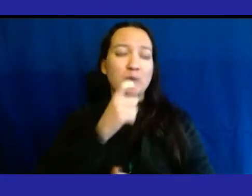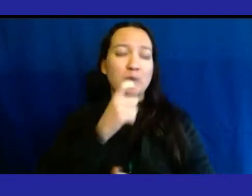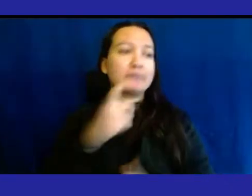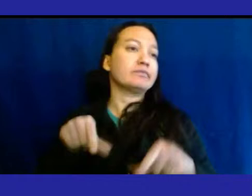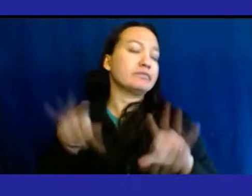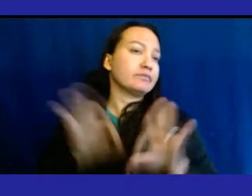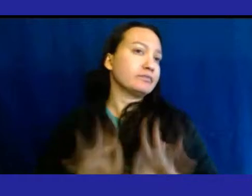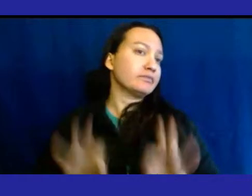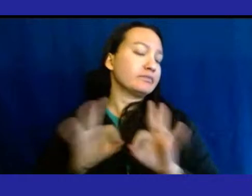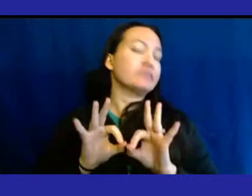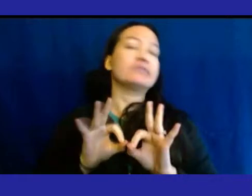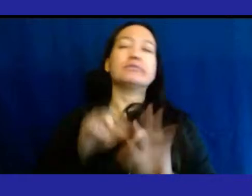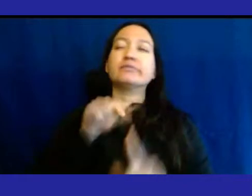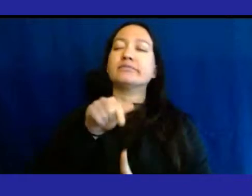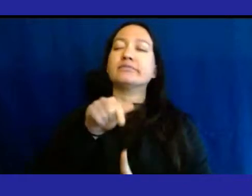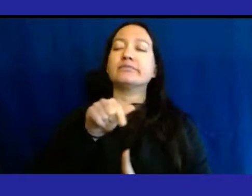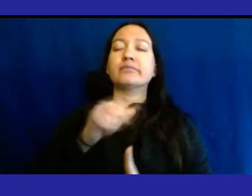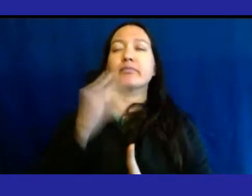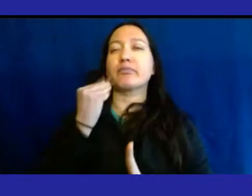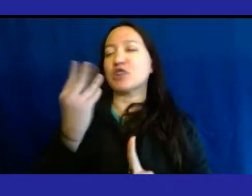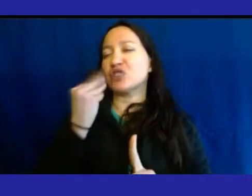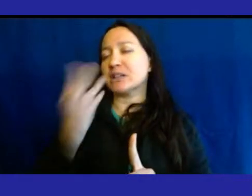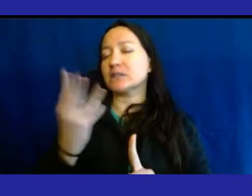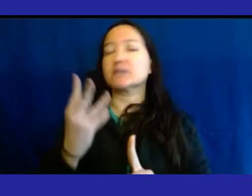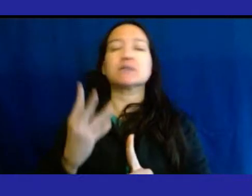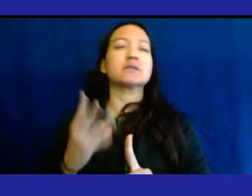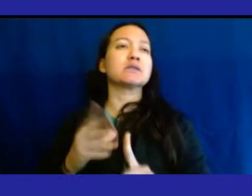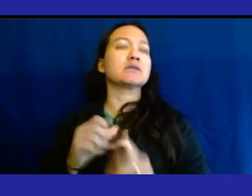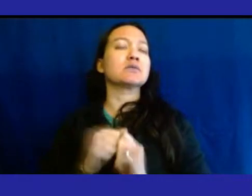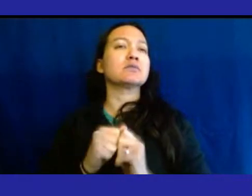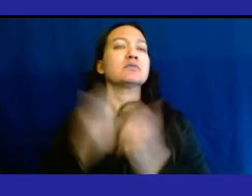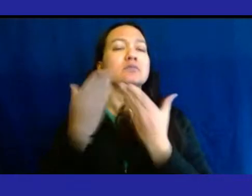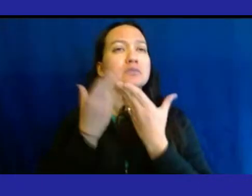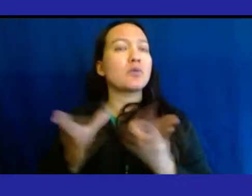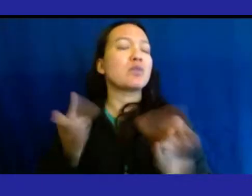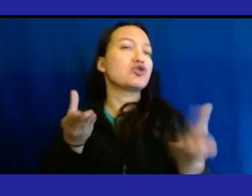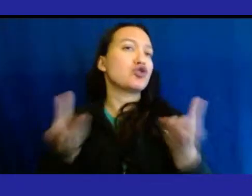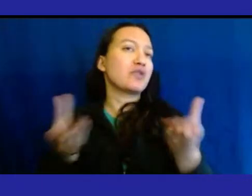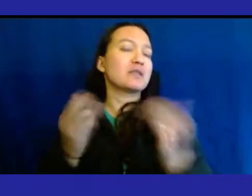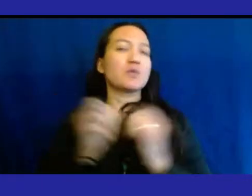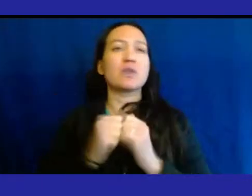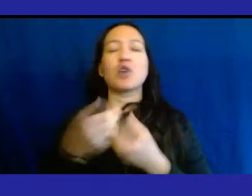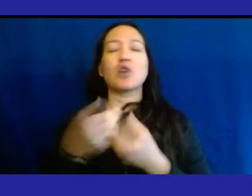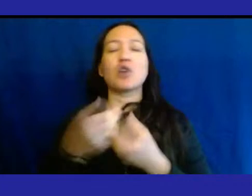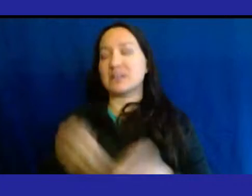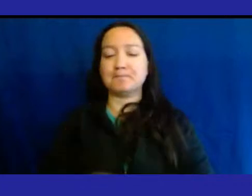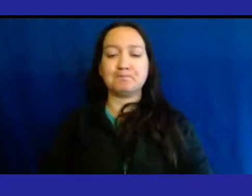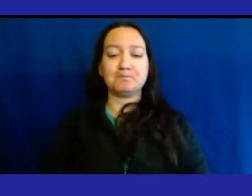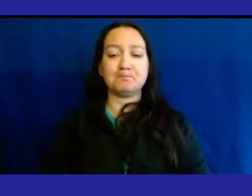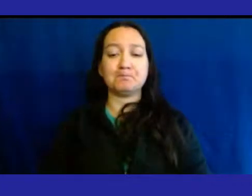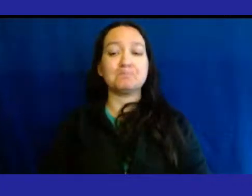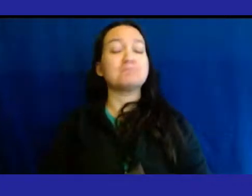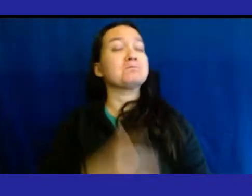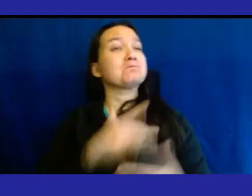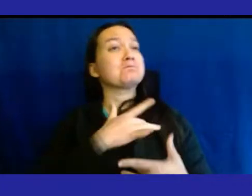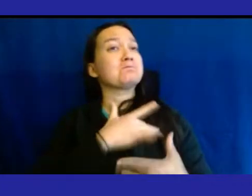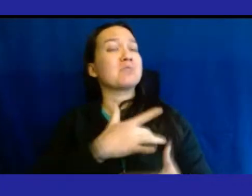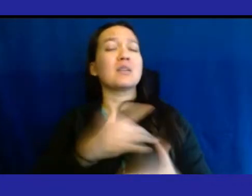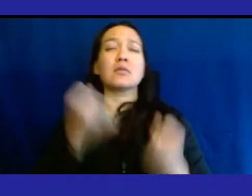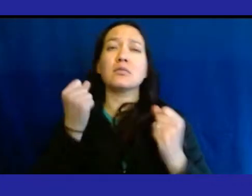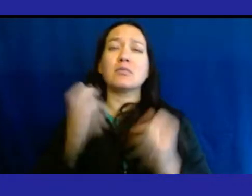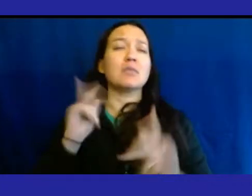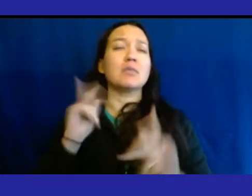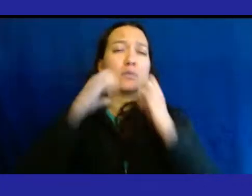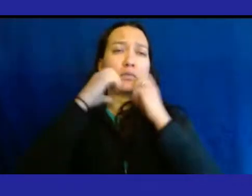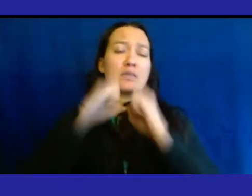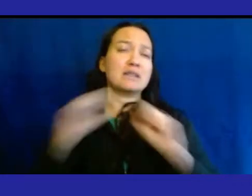provides information on our scope of services provided by our office. So we work with many stakeholders. Our